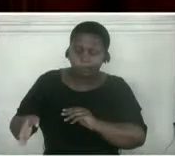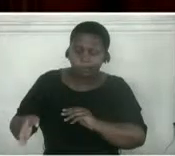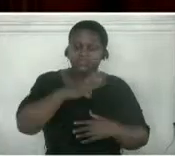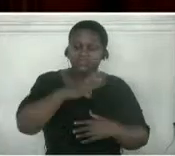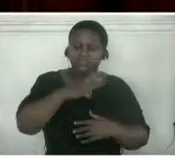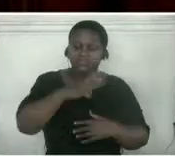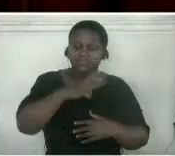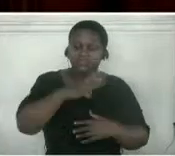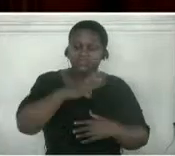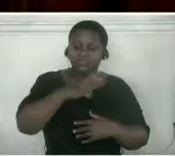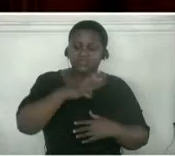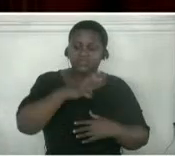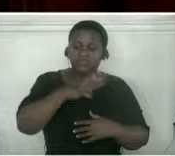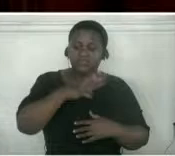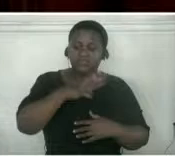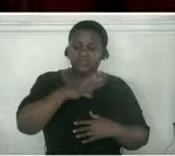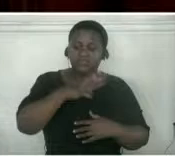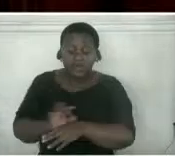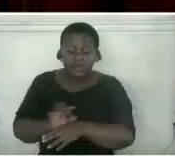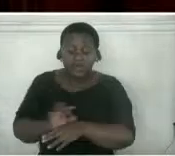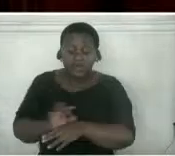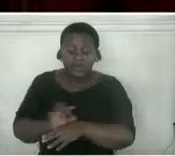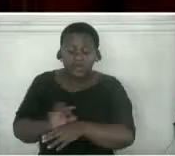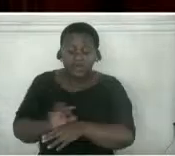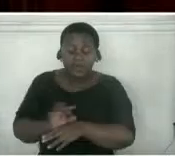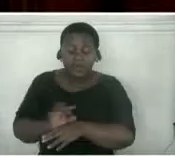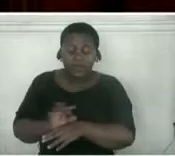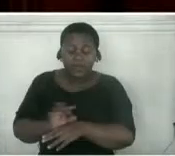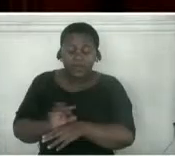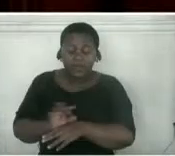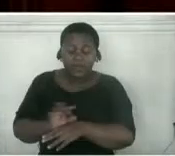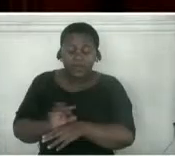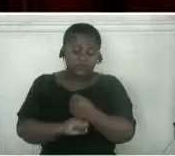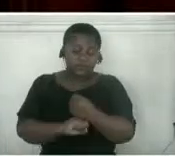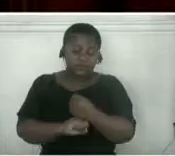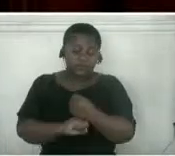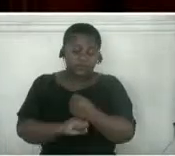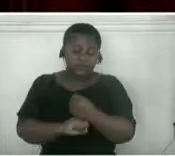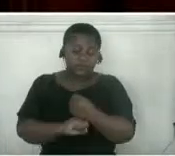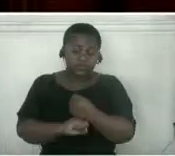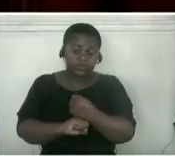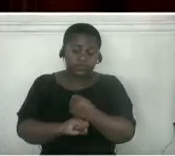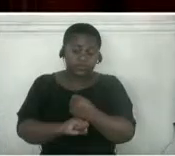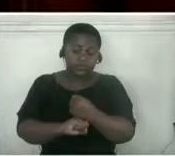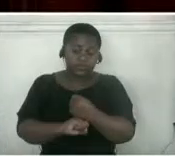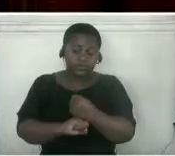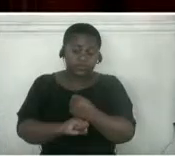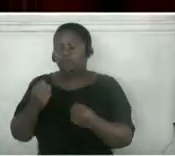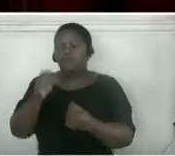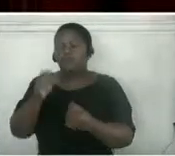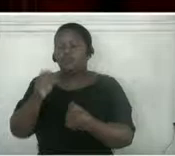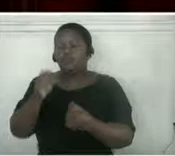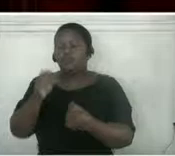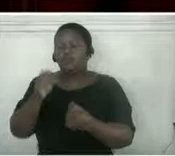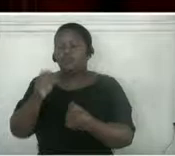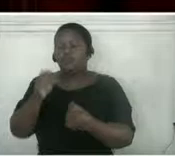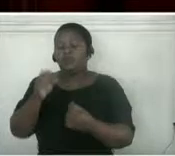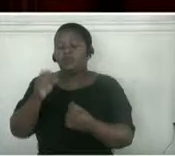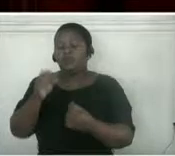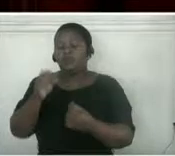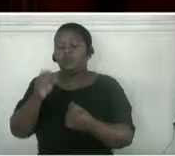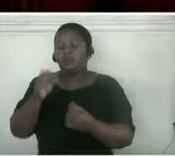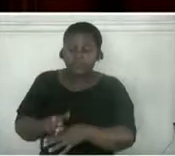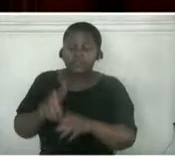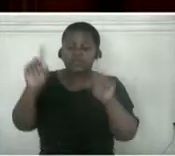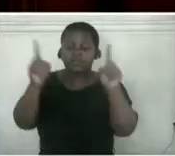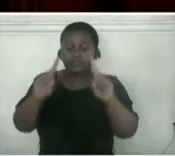further spells out the support on mass election monitoring, especially through the